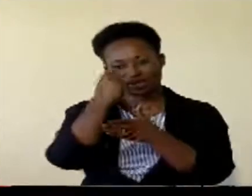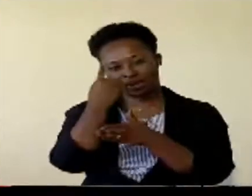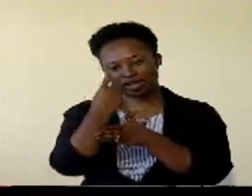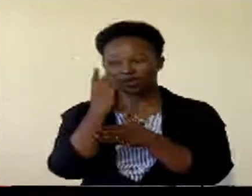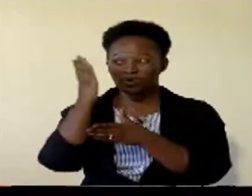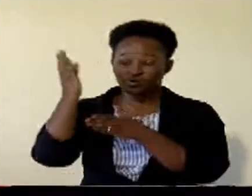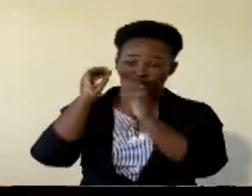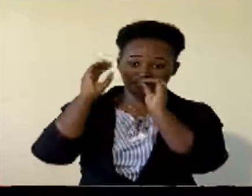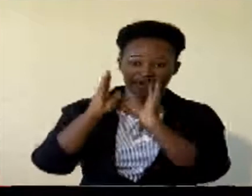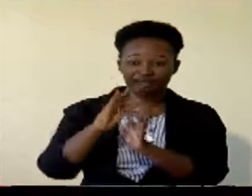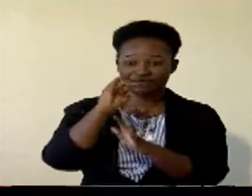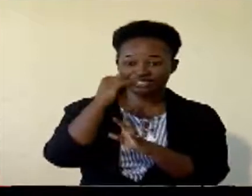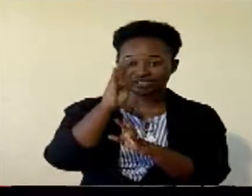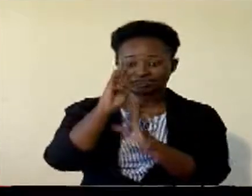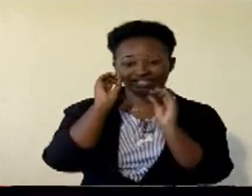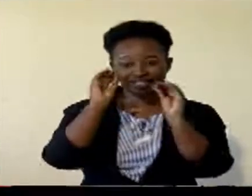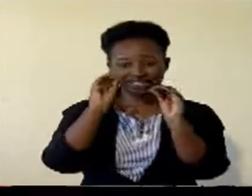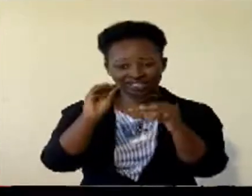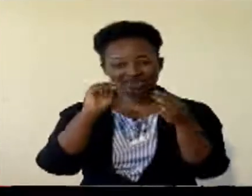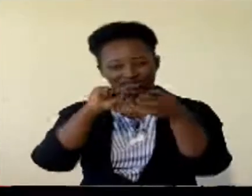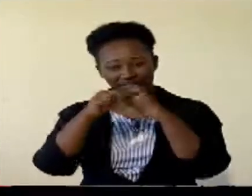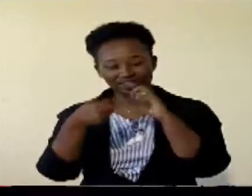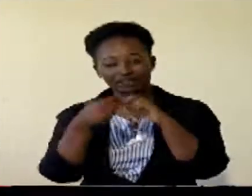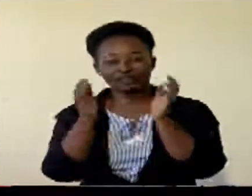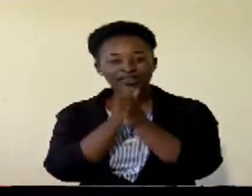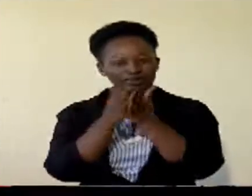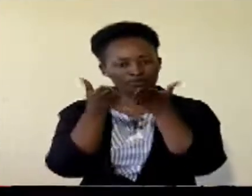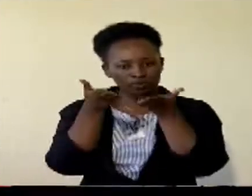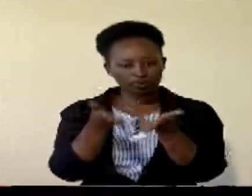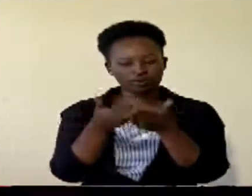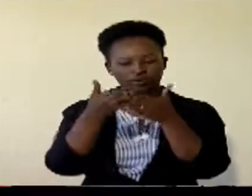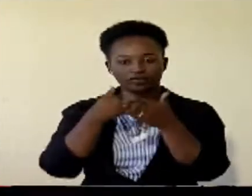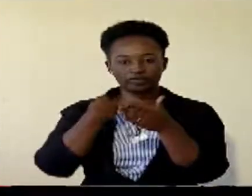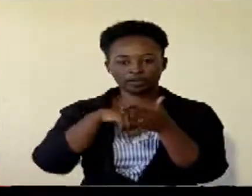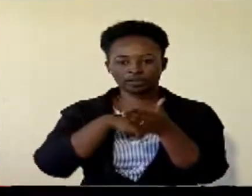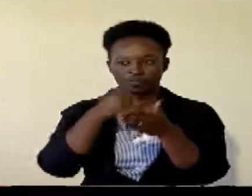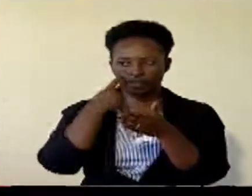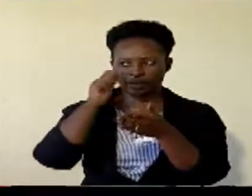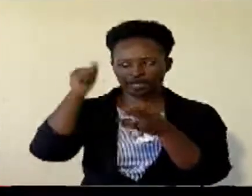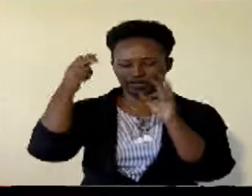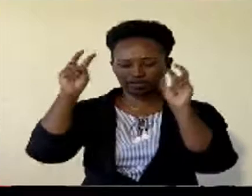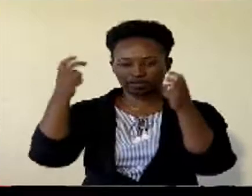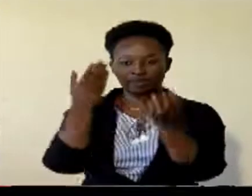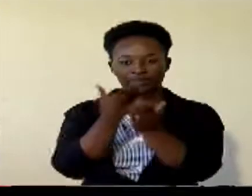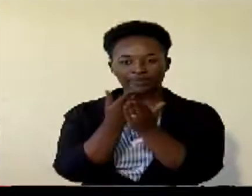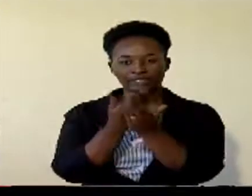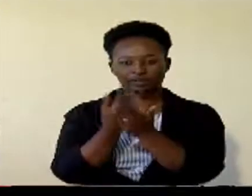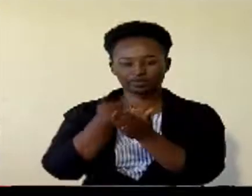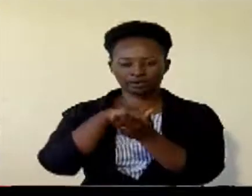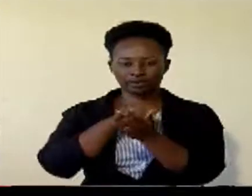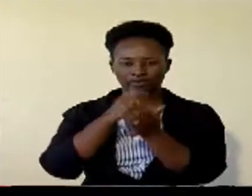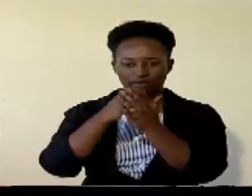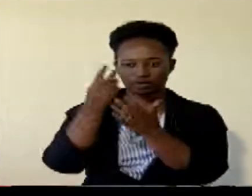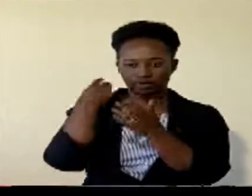your physics teacher, and today, before we look at another unit, I want us to review